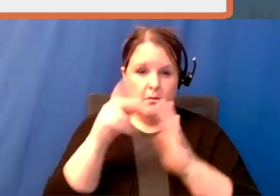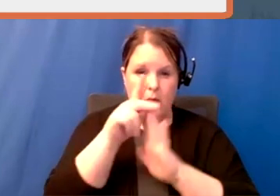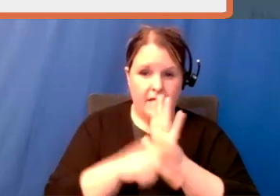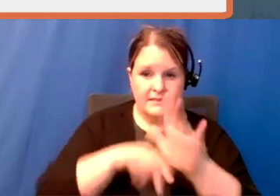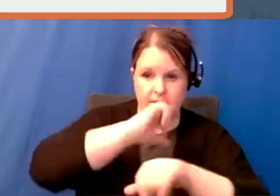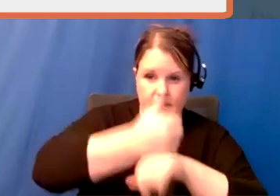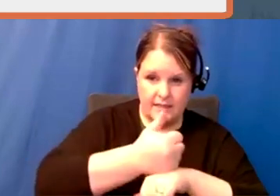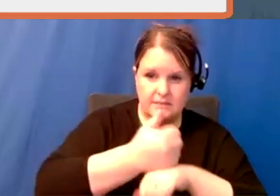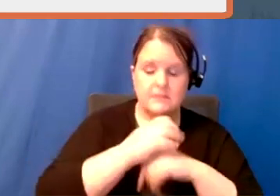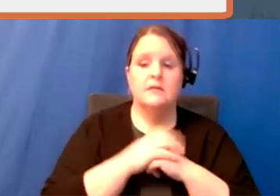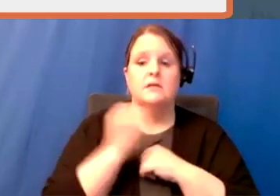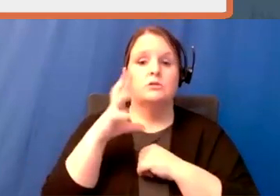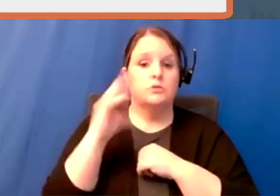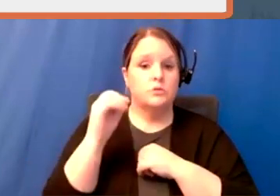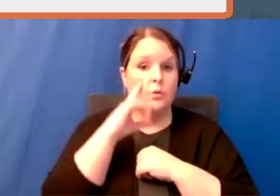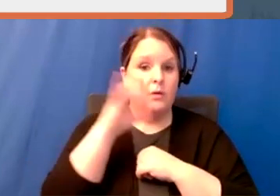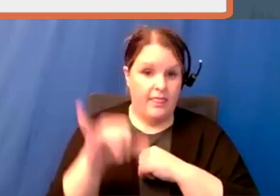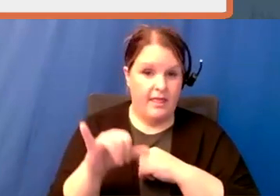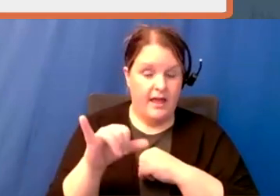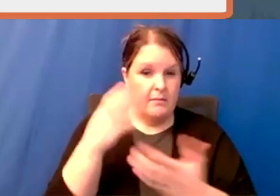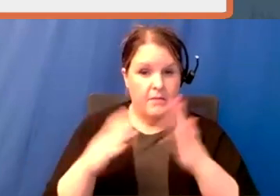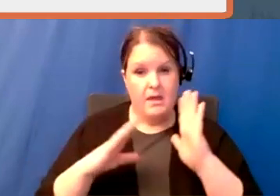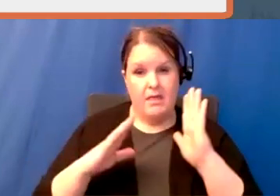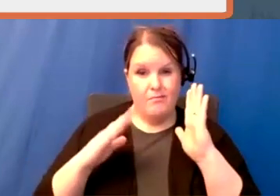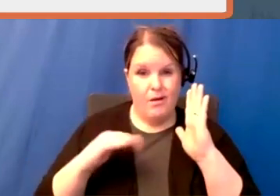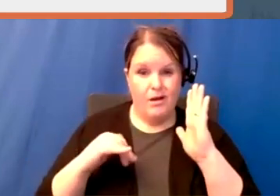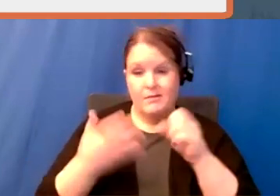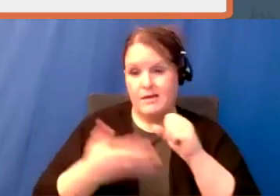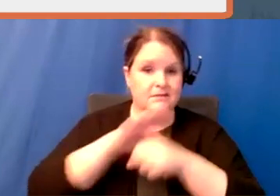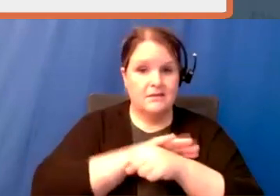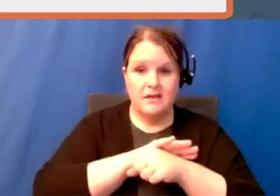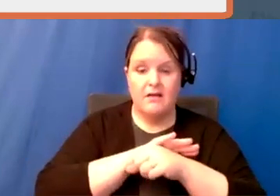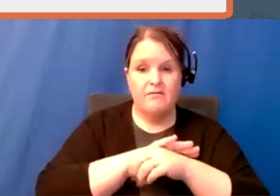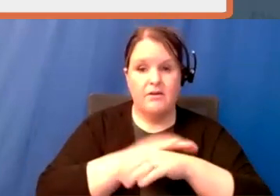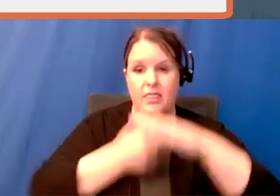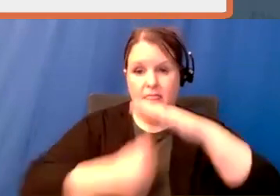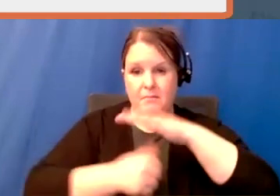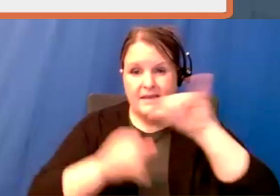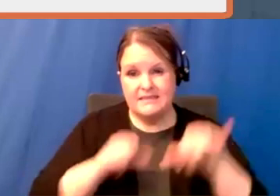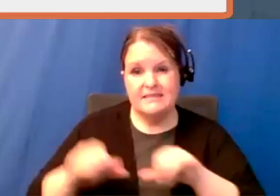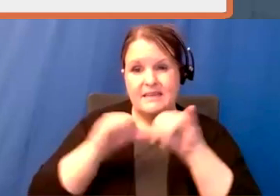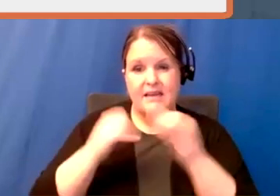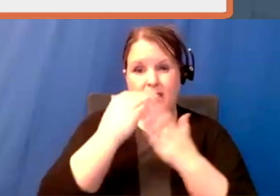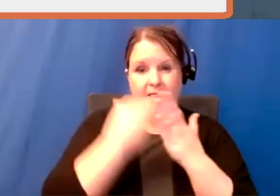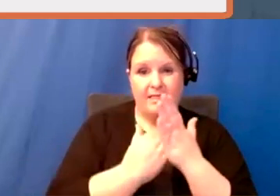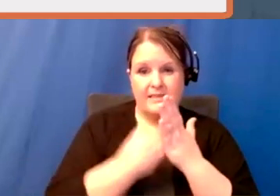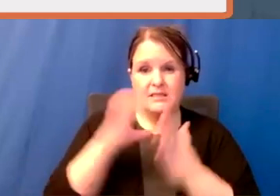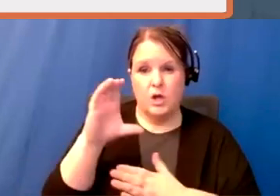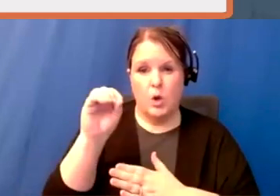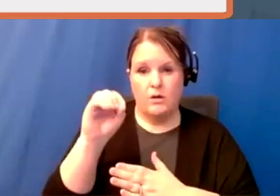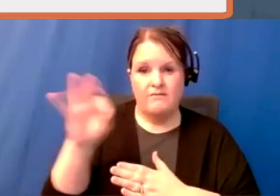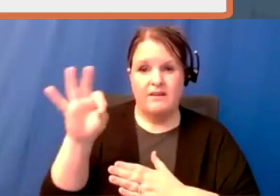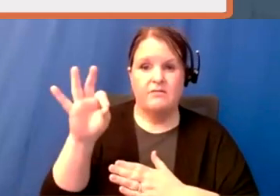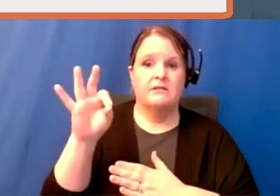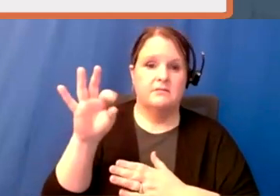policy should do kind of at bottom is cover the basic standards listed in the Code of Federal Regulations or the